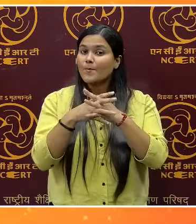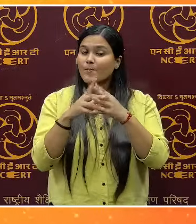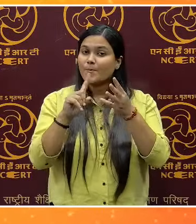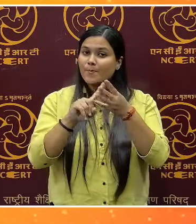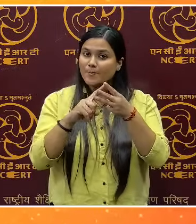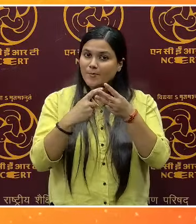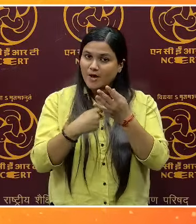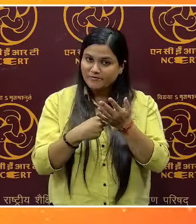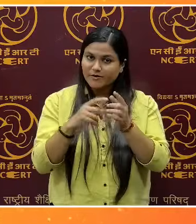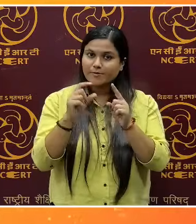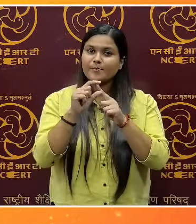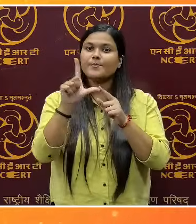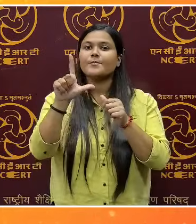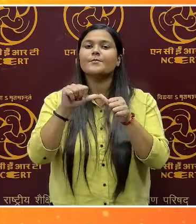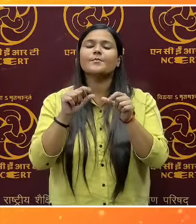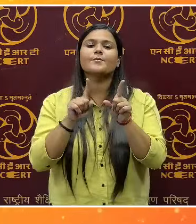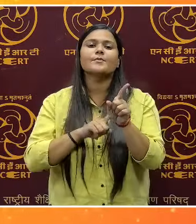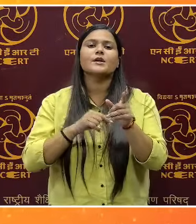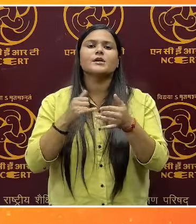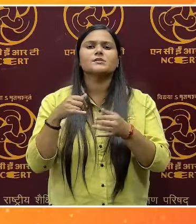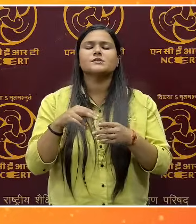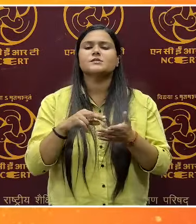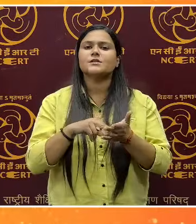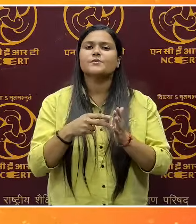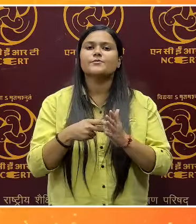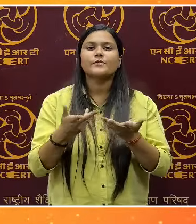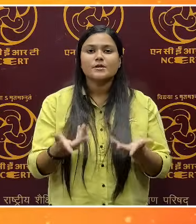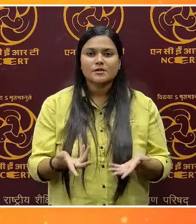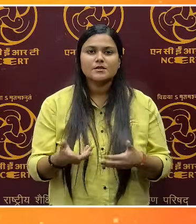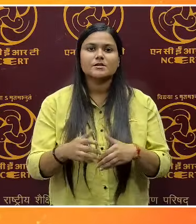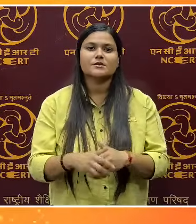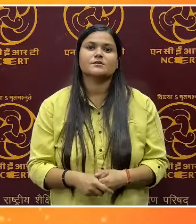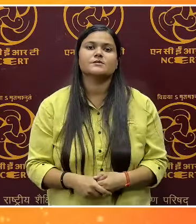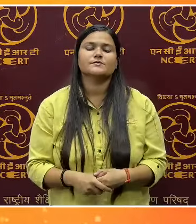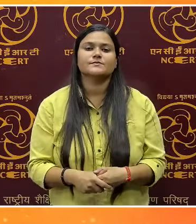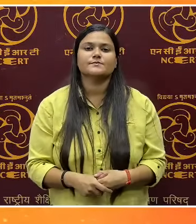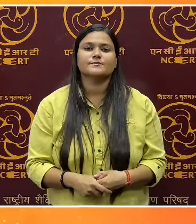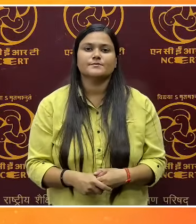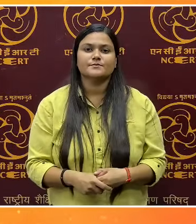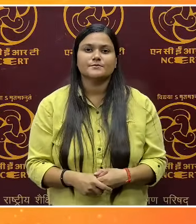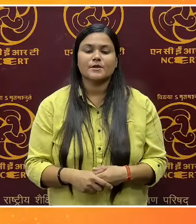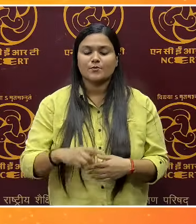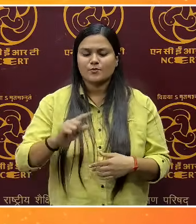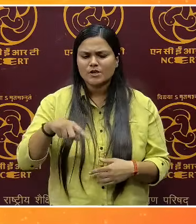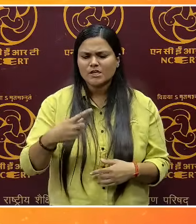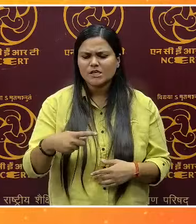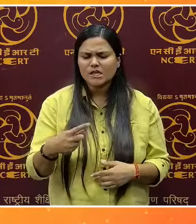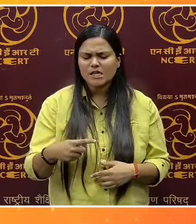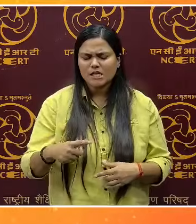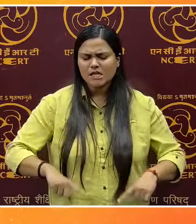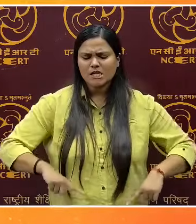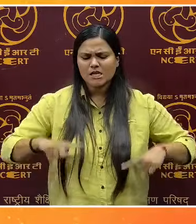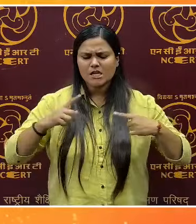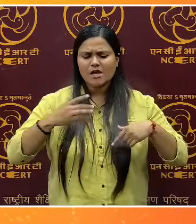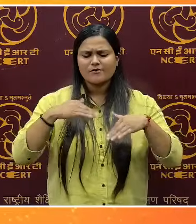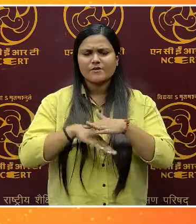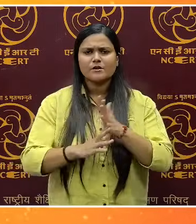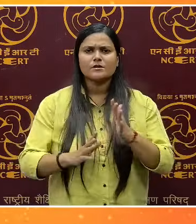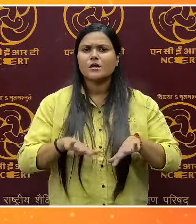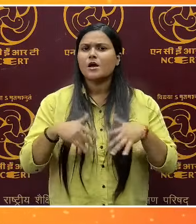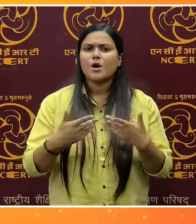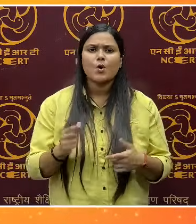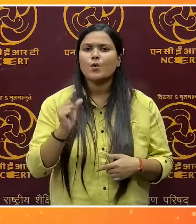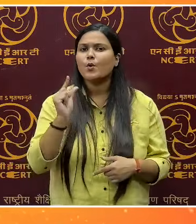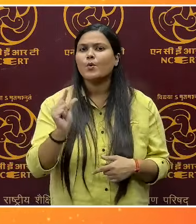will first be told where we use these exponential notations in our daily life. Exactly. Okay, wherever we have to